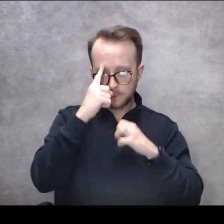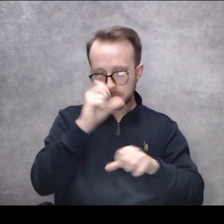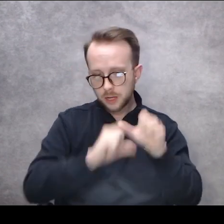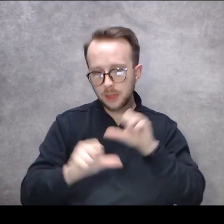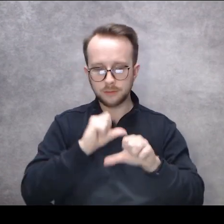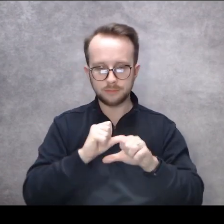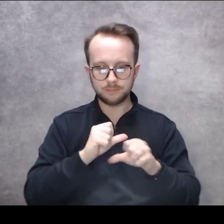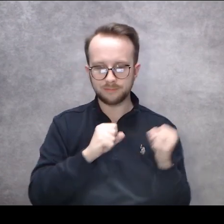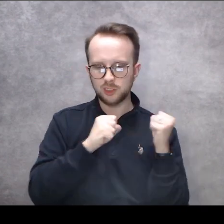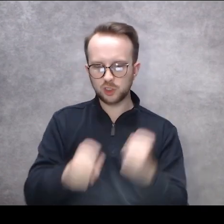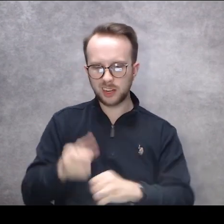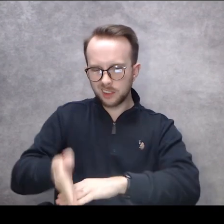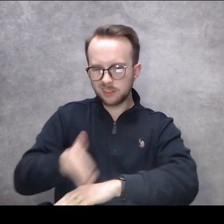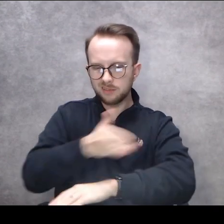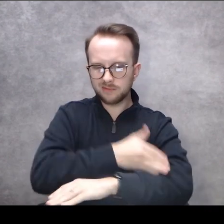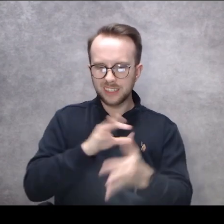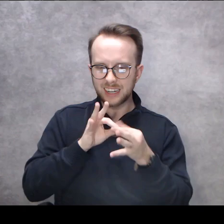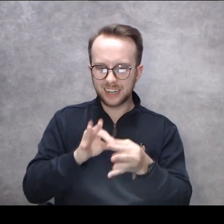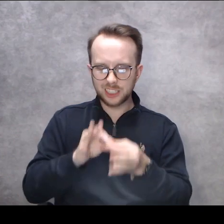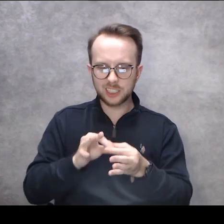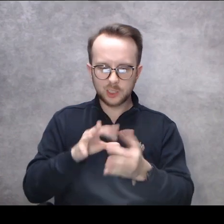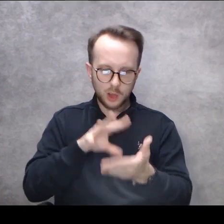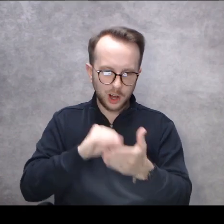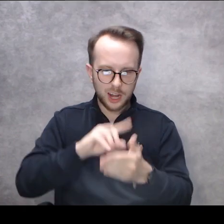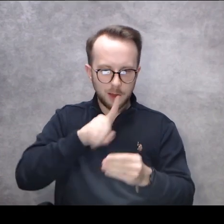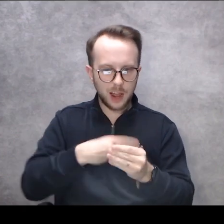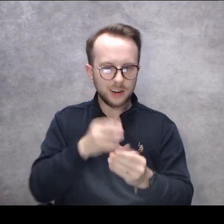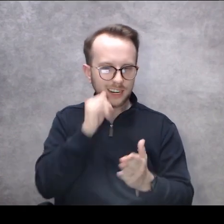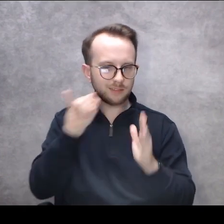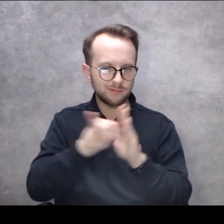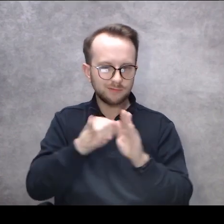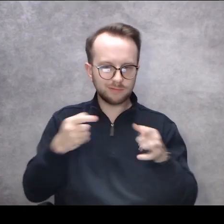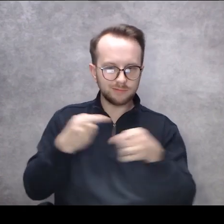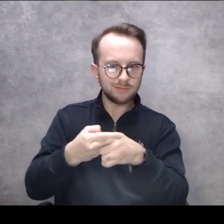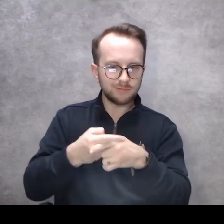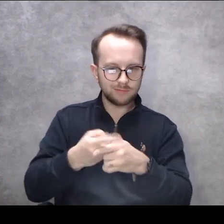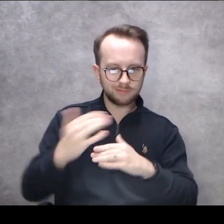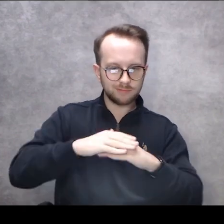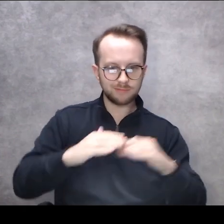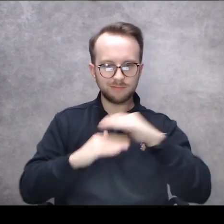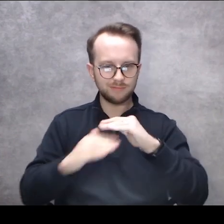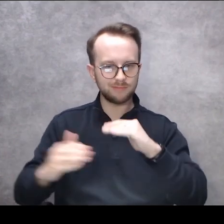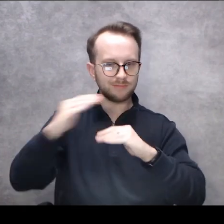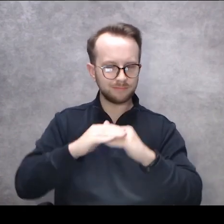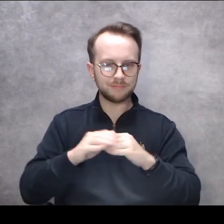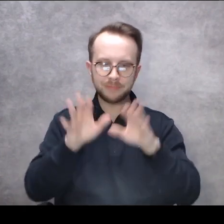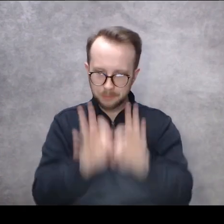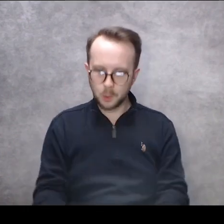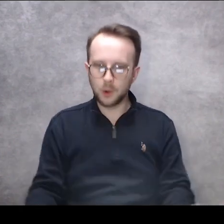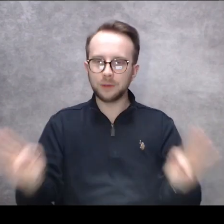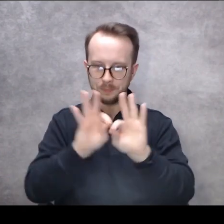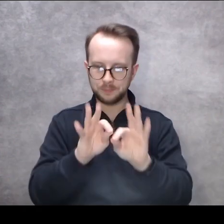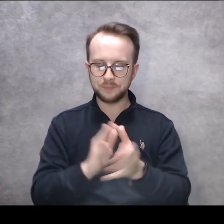strengthen connections to learners' multiple and intersecting identities is essential.